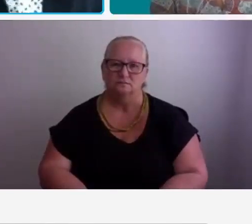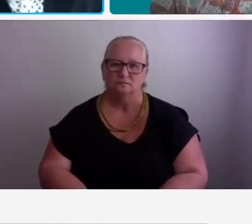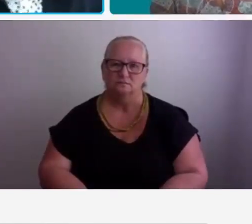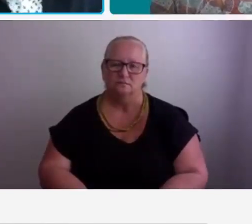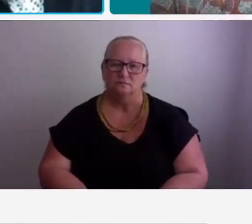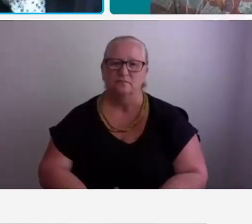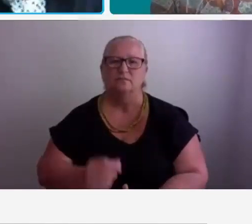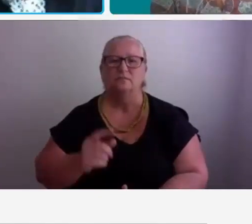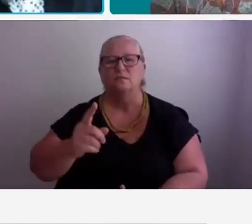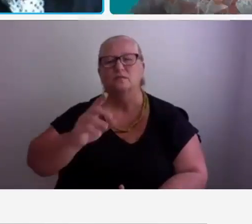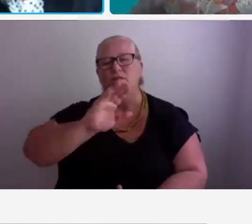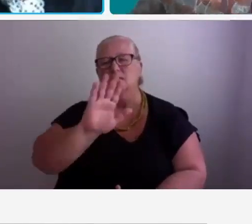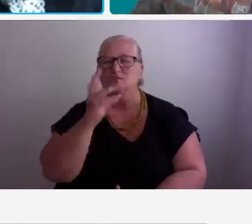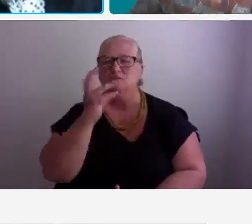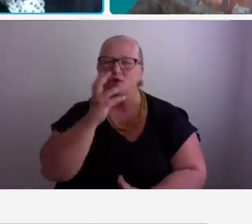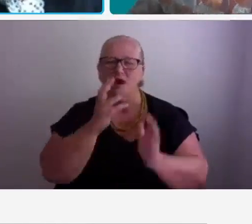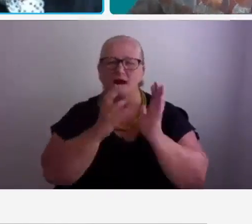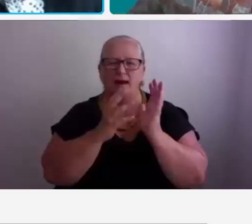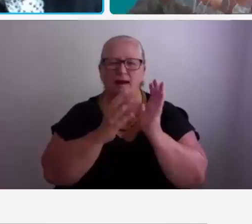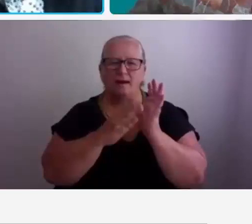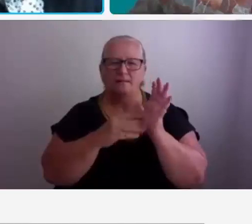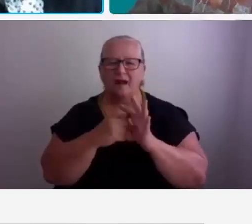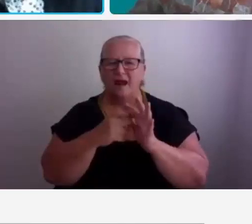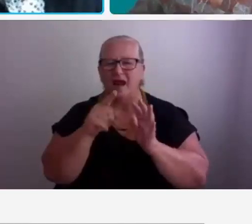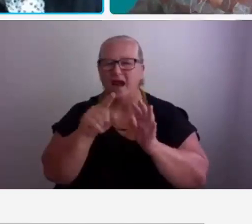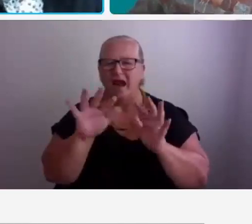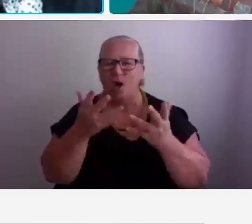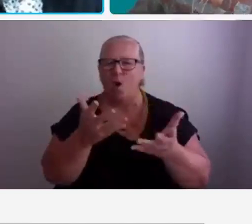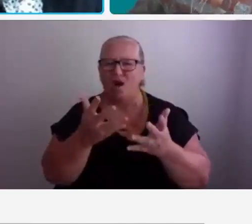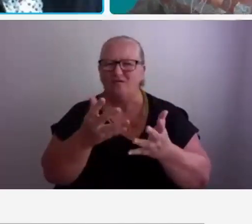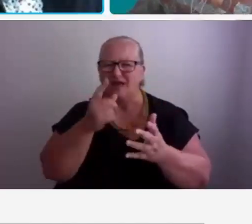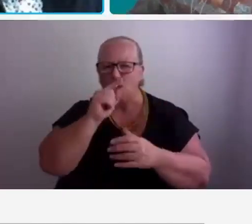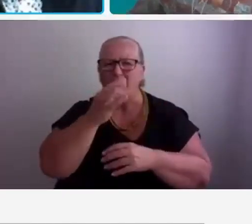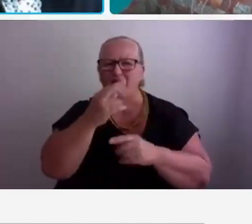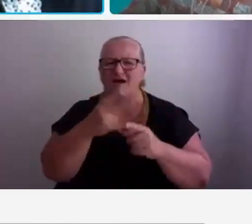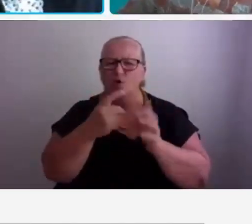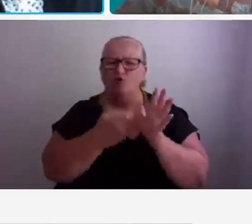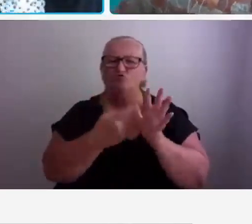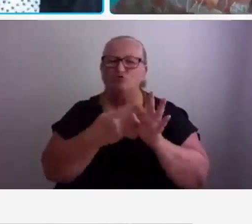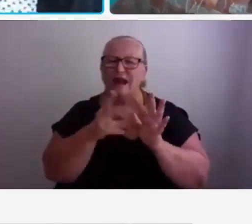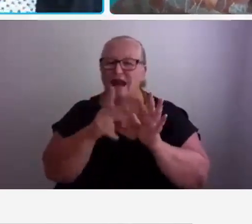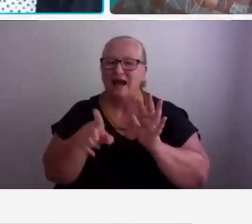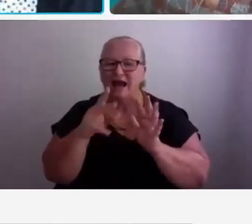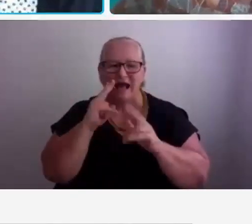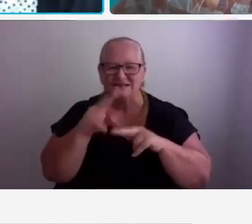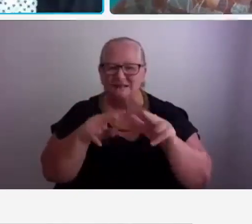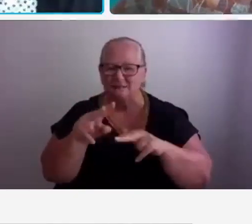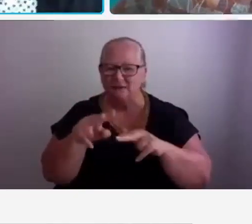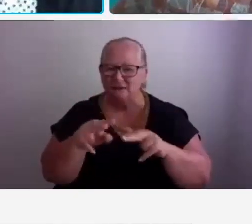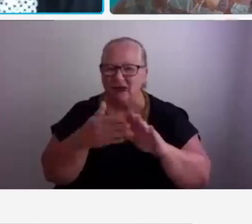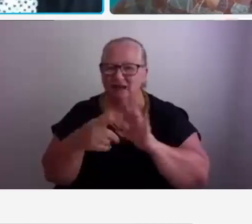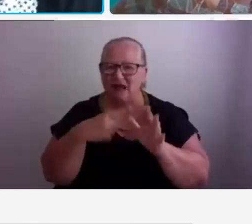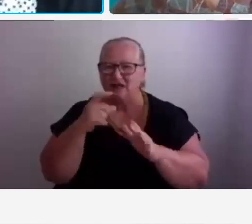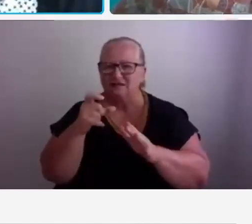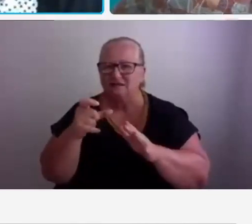asked, so forgive me, Mark, if I've asked this, but asked how often can you ask for a reassessment in the ANACC model, noting that aged